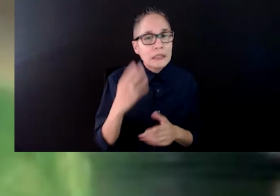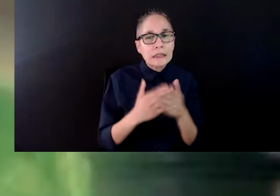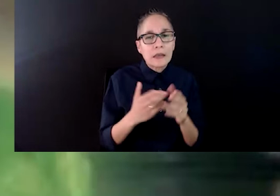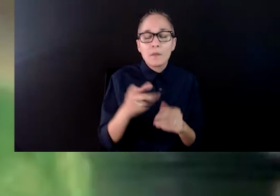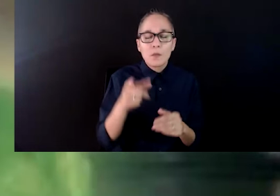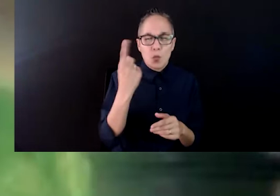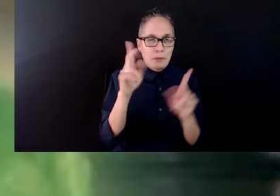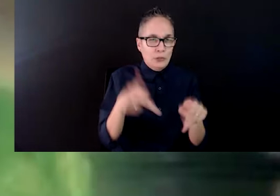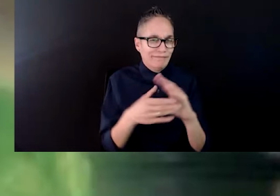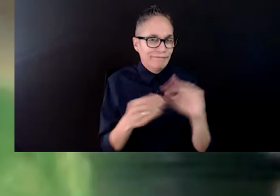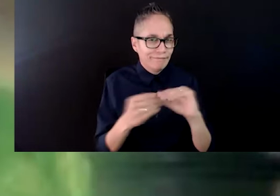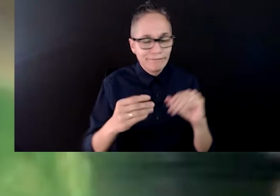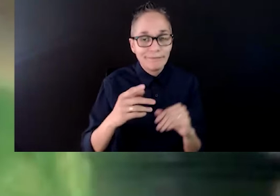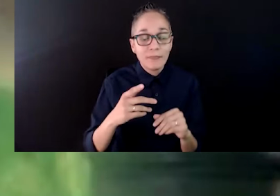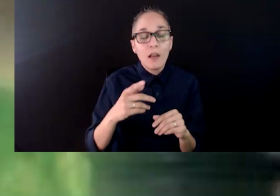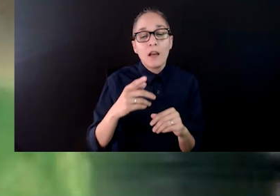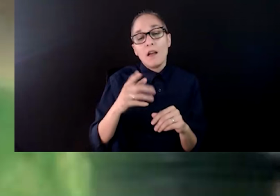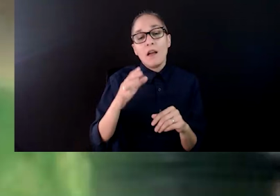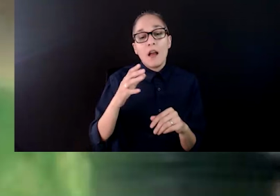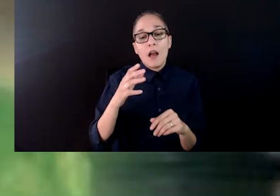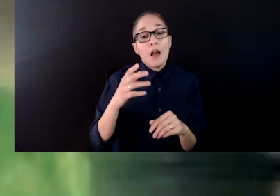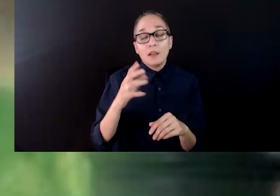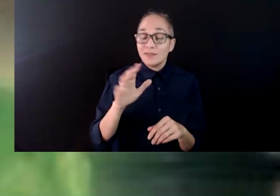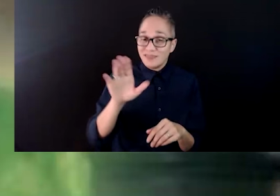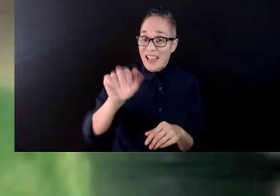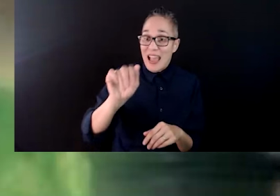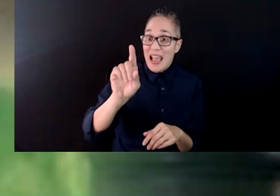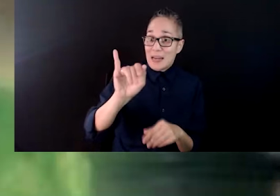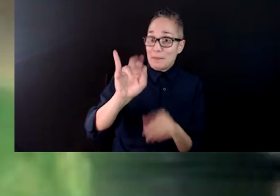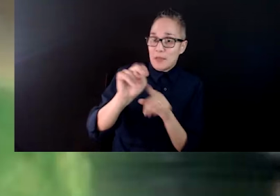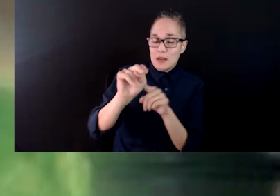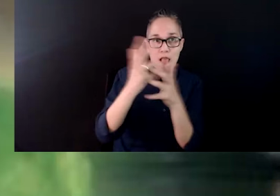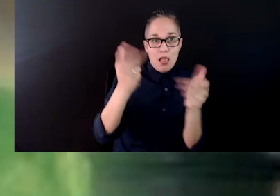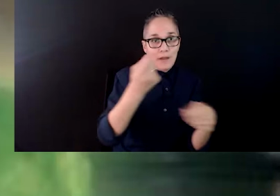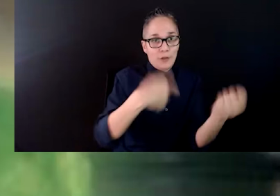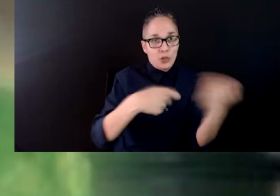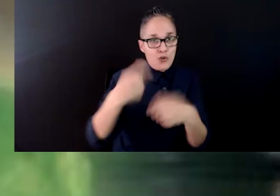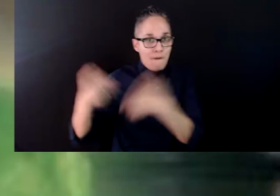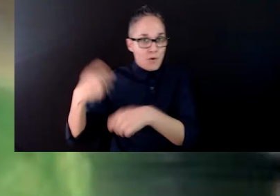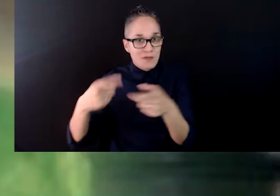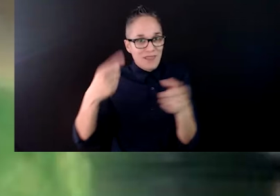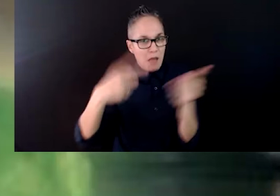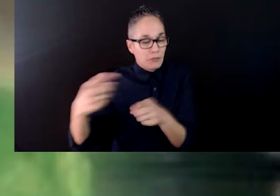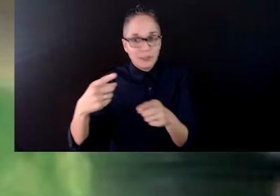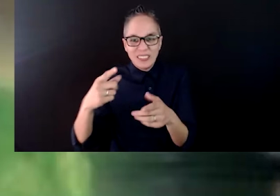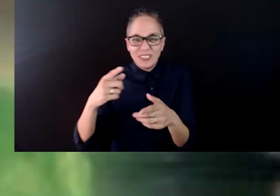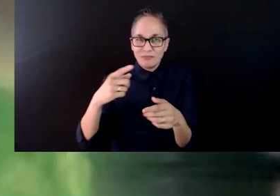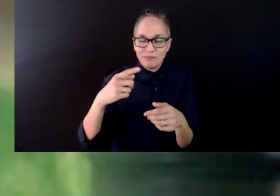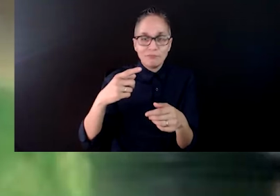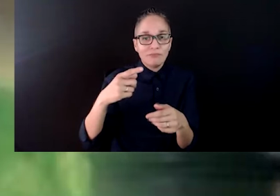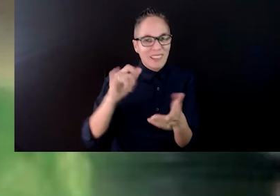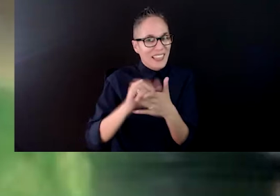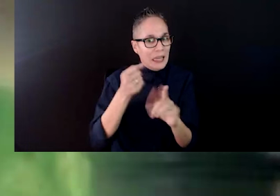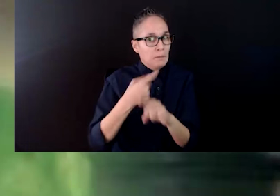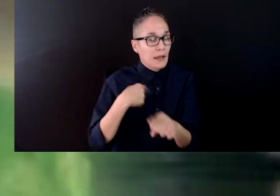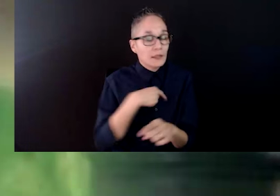had. Yeah, well, I mean, to come back to Bill's point, right? Admin turnover seems to be a thing, right? It's So- It's kind of